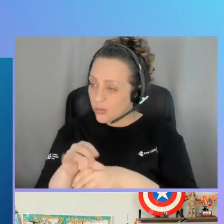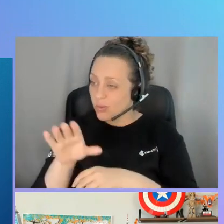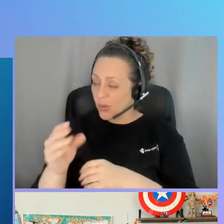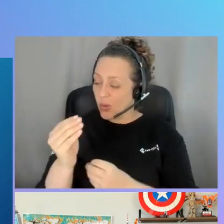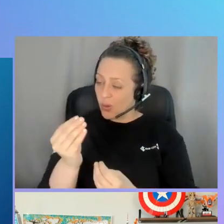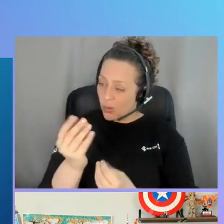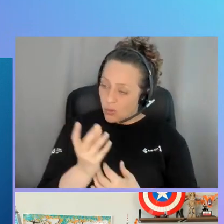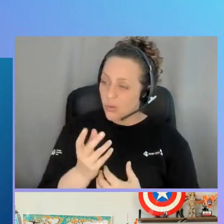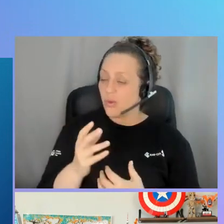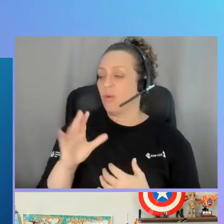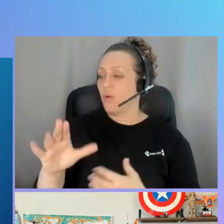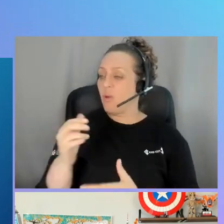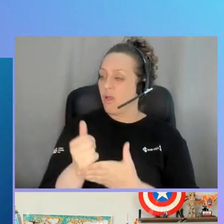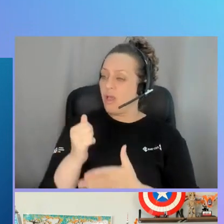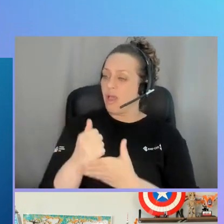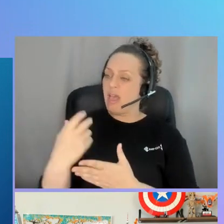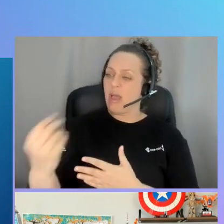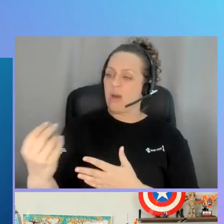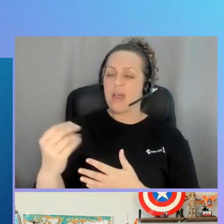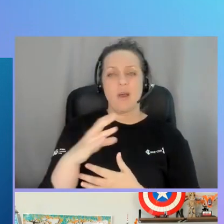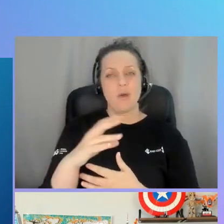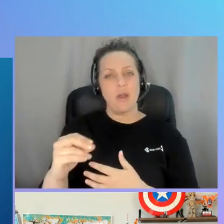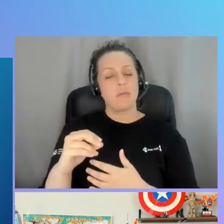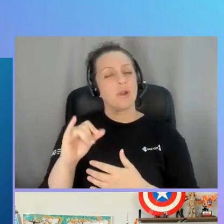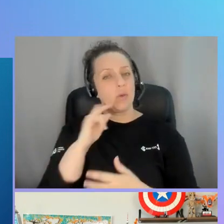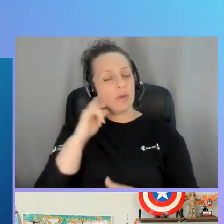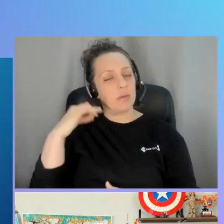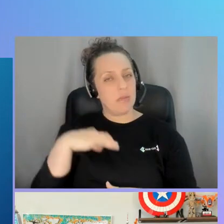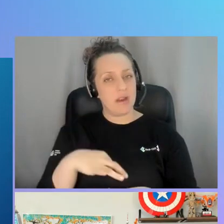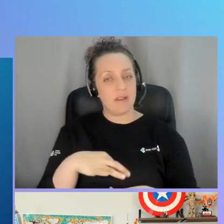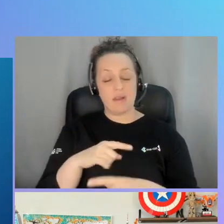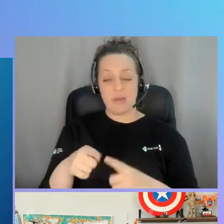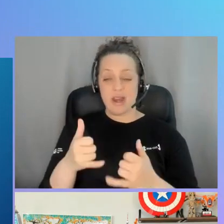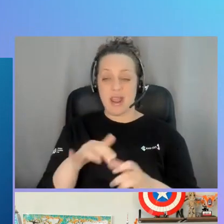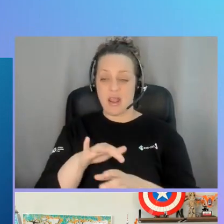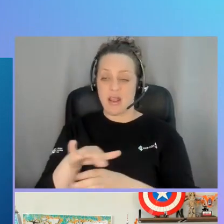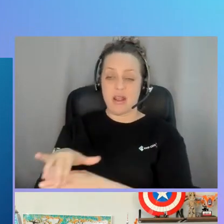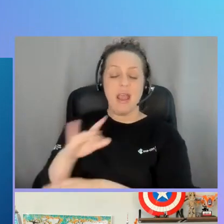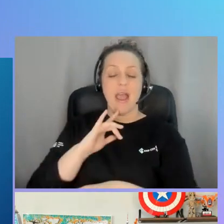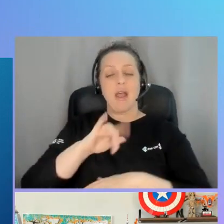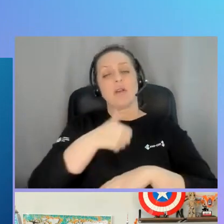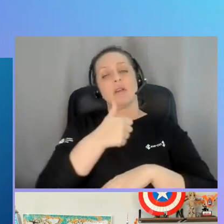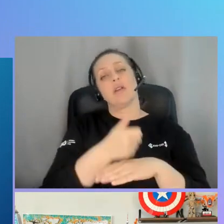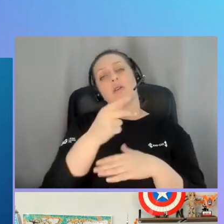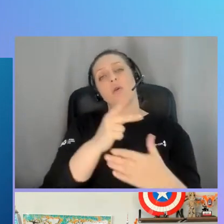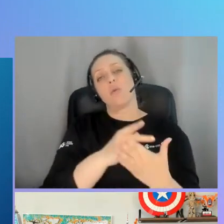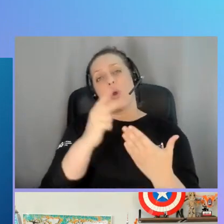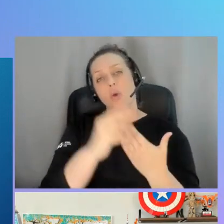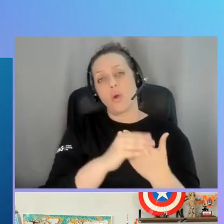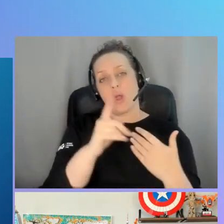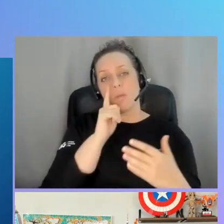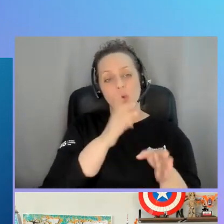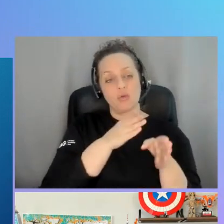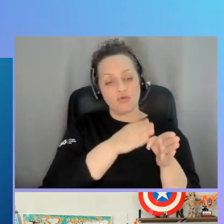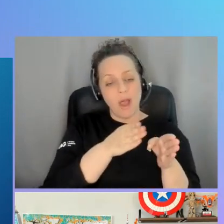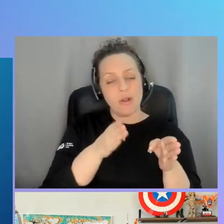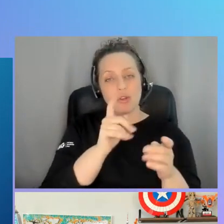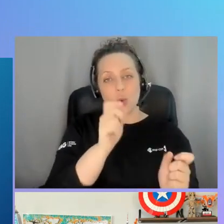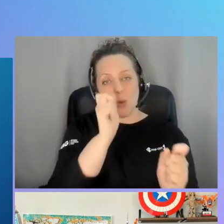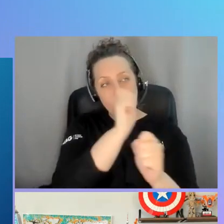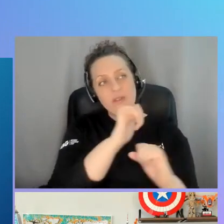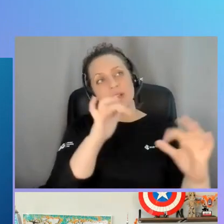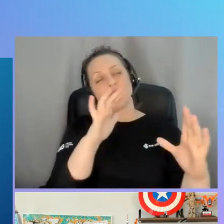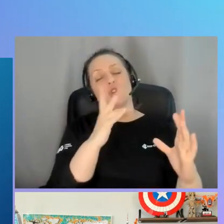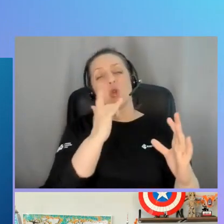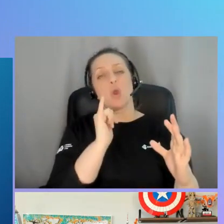But today we're talking about how you kind of build your program, build your strategy and vision to make